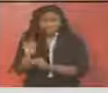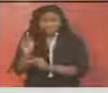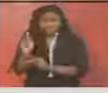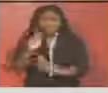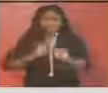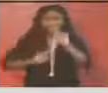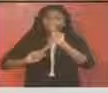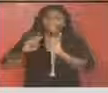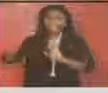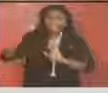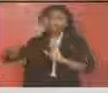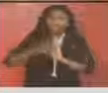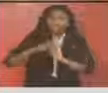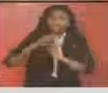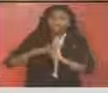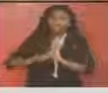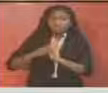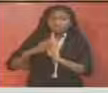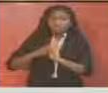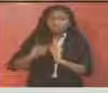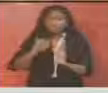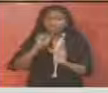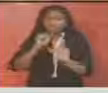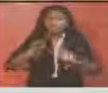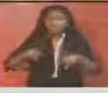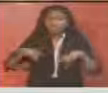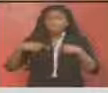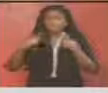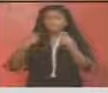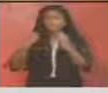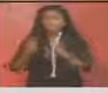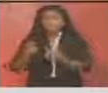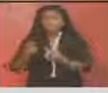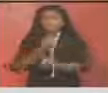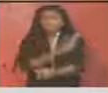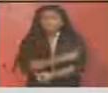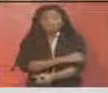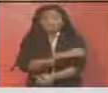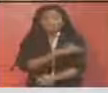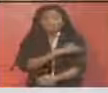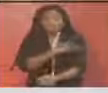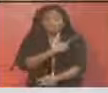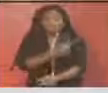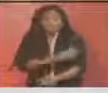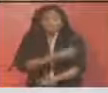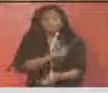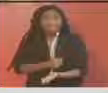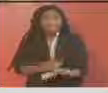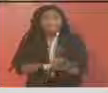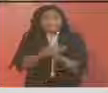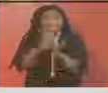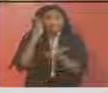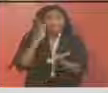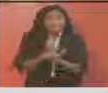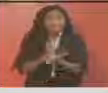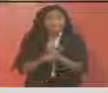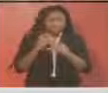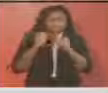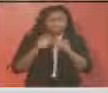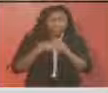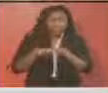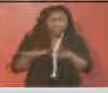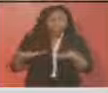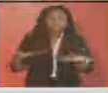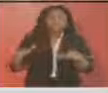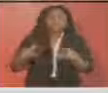very importantly, there is evidence that the vaccines prevent transmission. We're getting more evidence of that. And that means that it will prevent transmission from